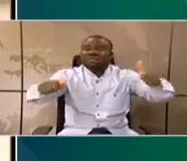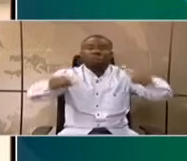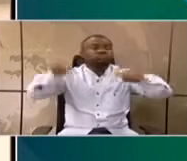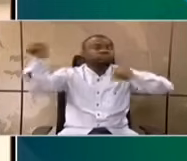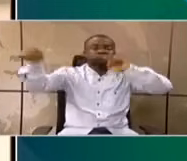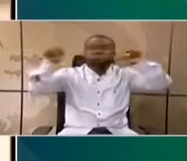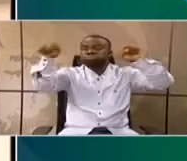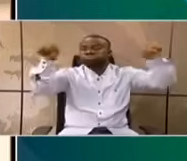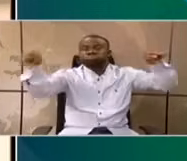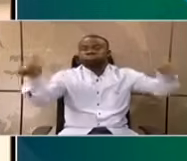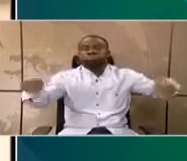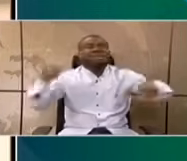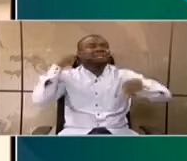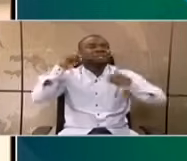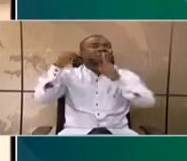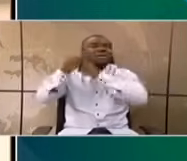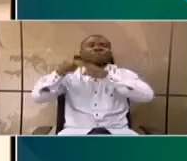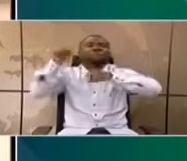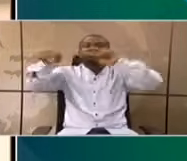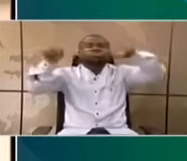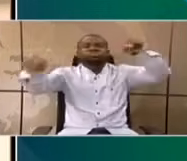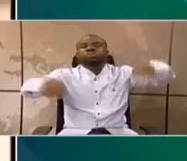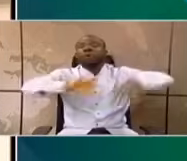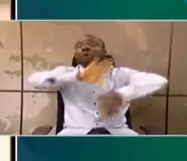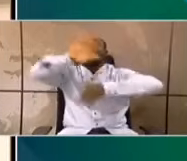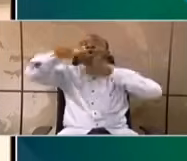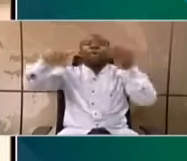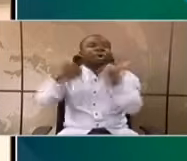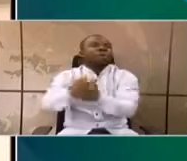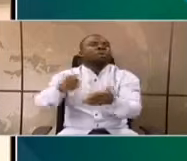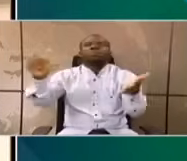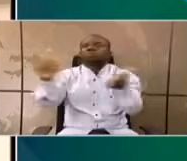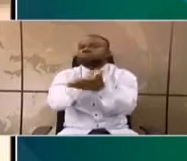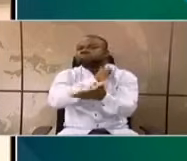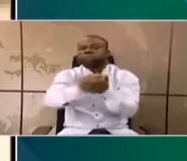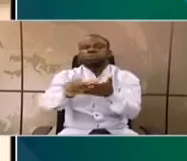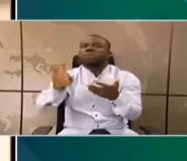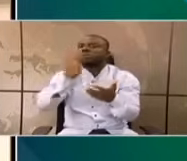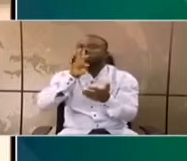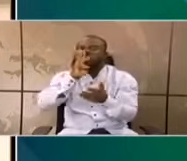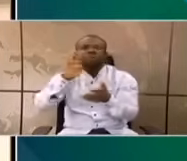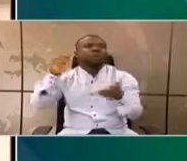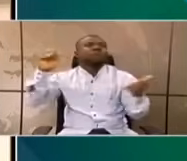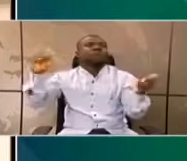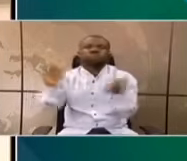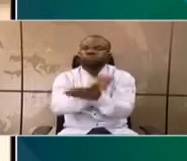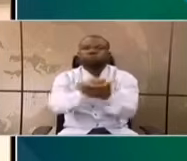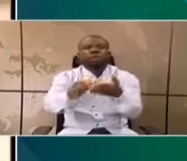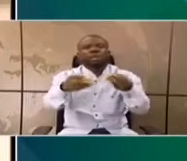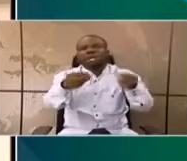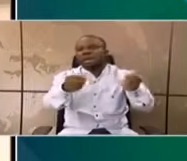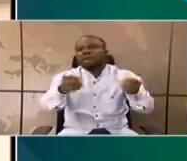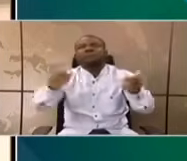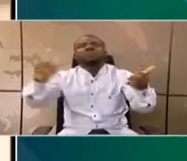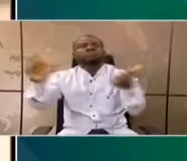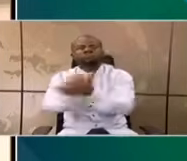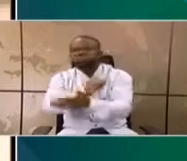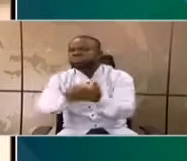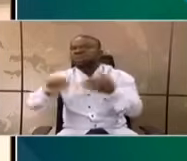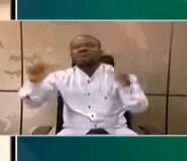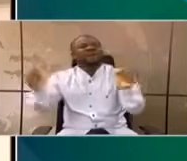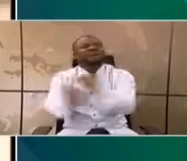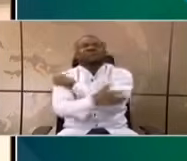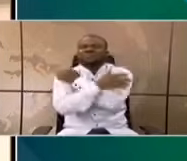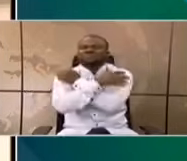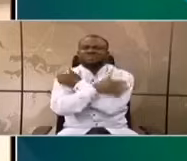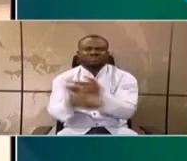se. Fa hene hene. Ene hene hene. Galamsey song. Takwa kronim.